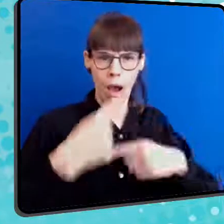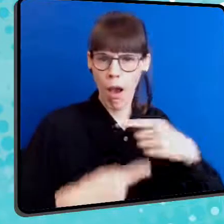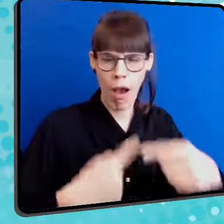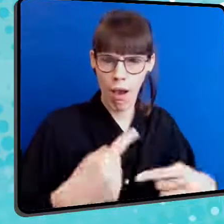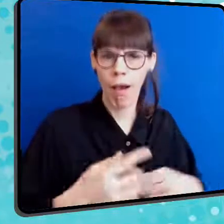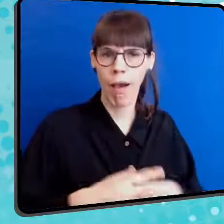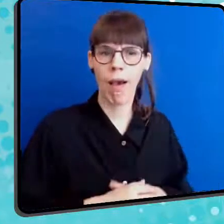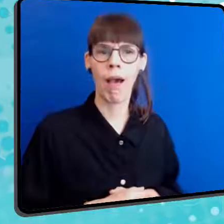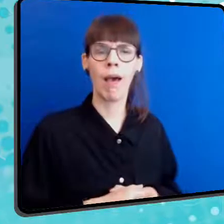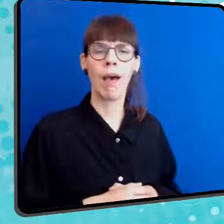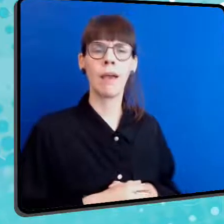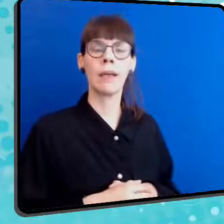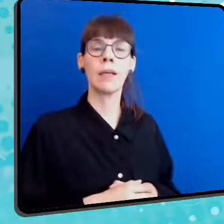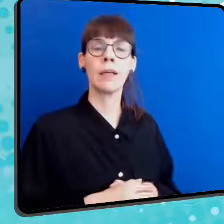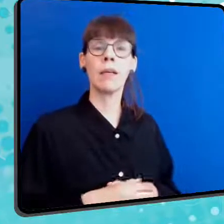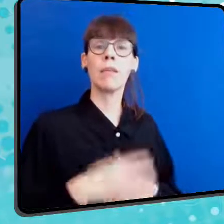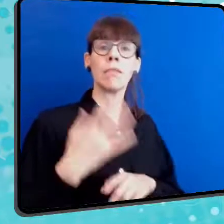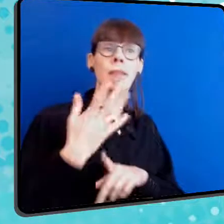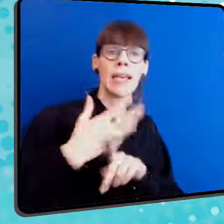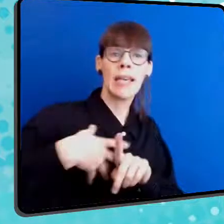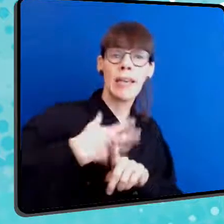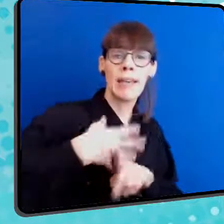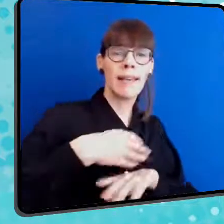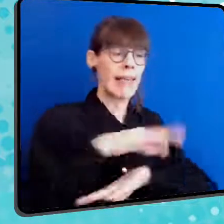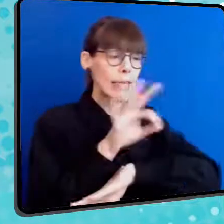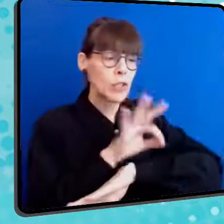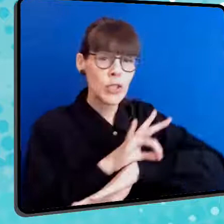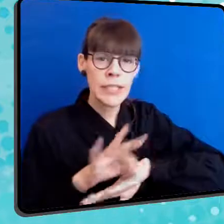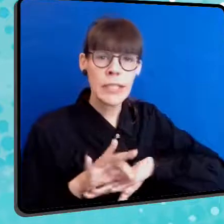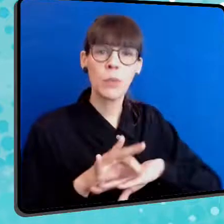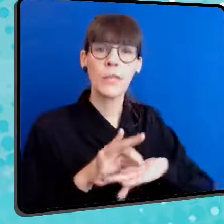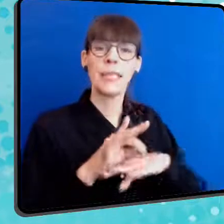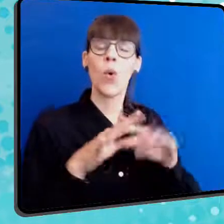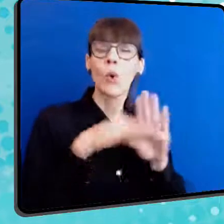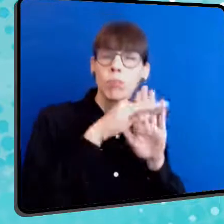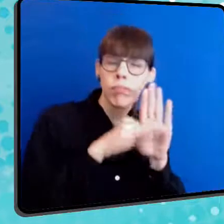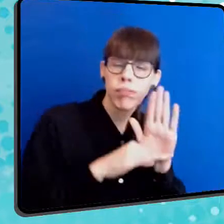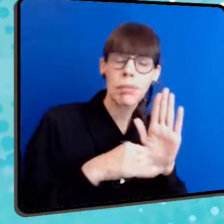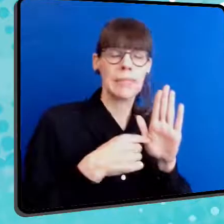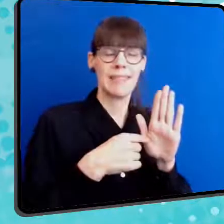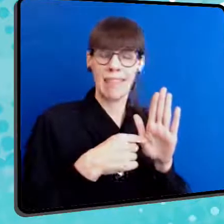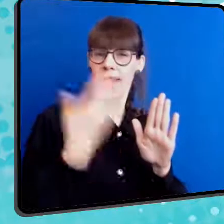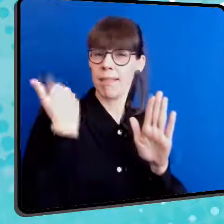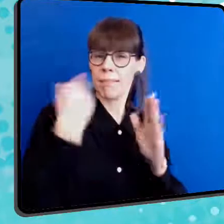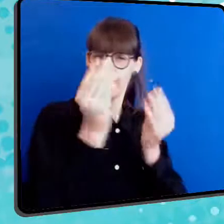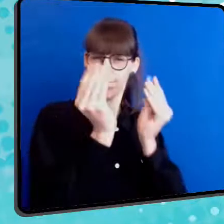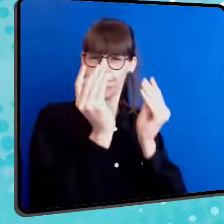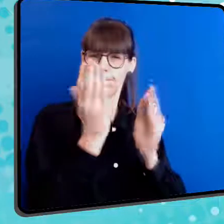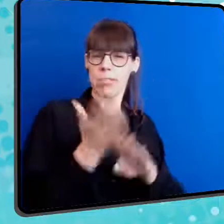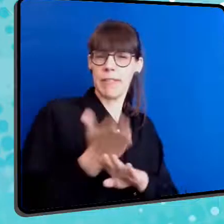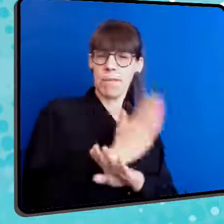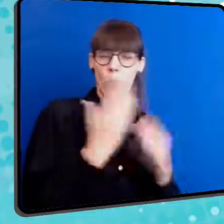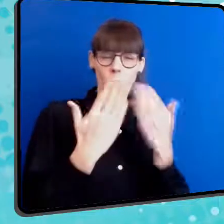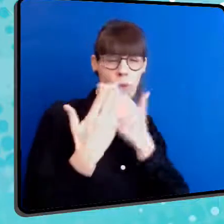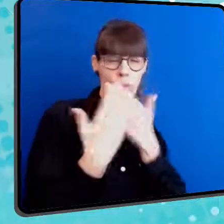engineering background either. Again, I think different people, different skills really, help make a great team.